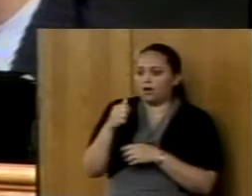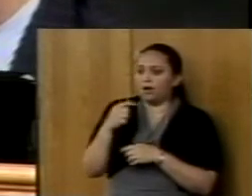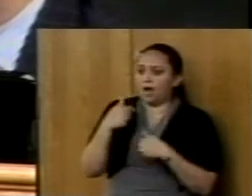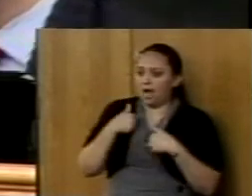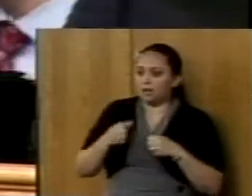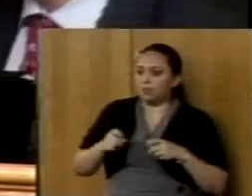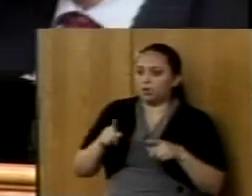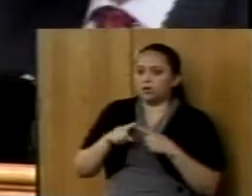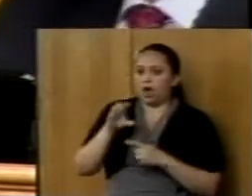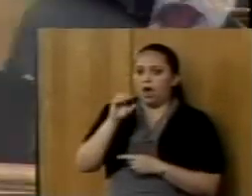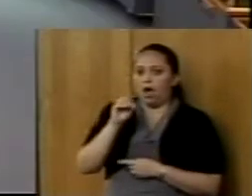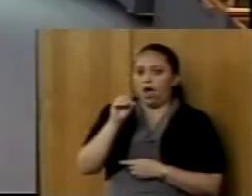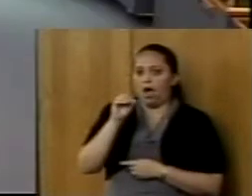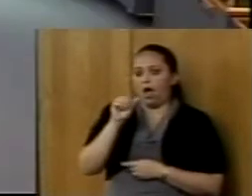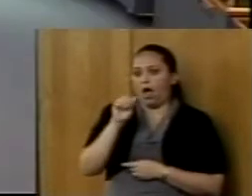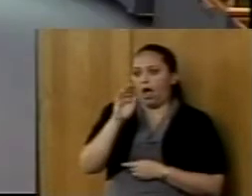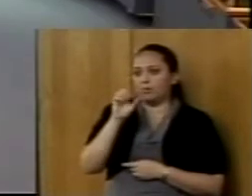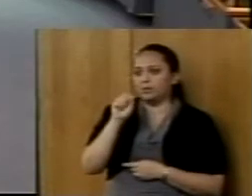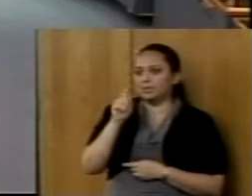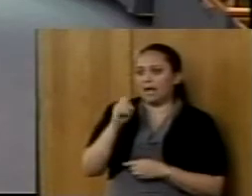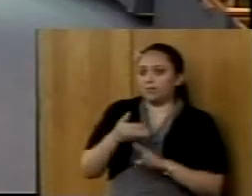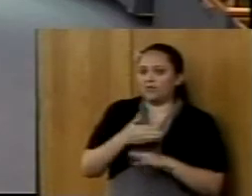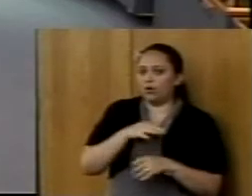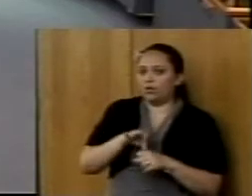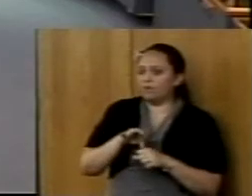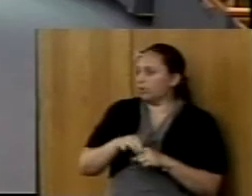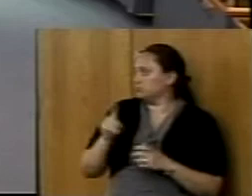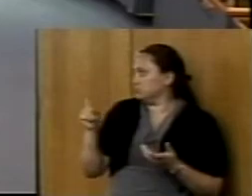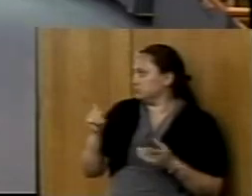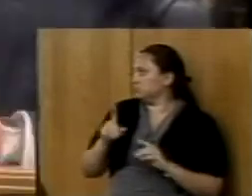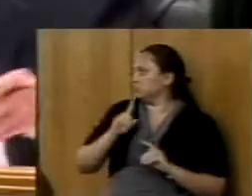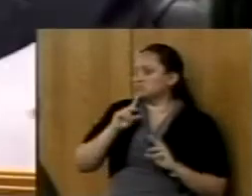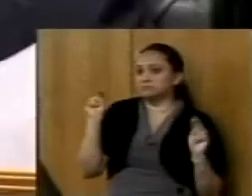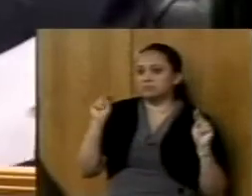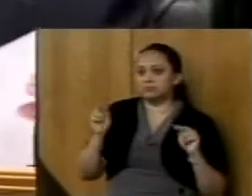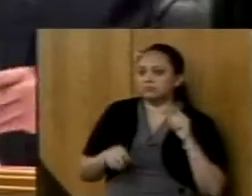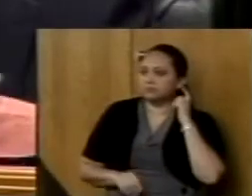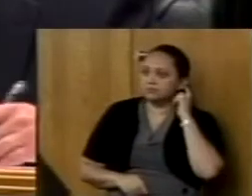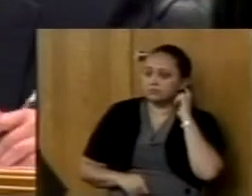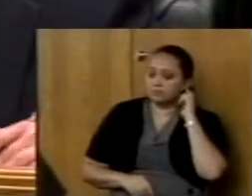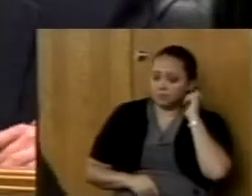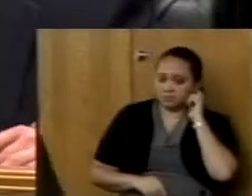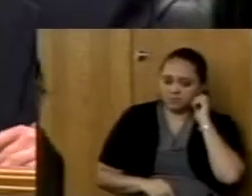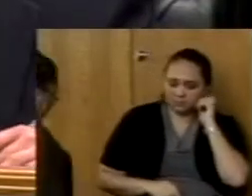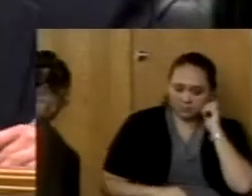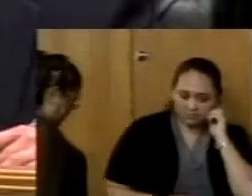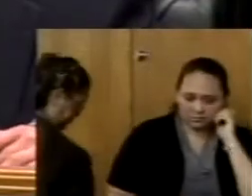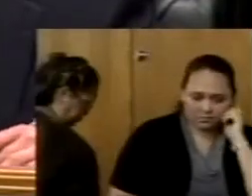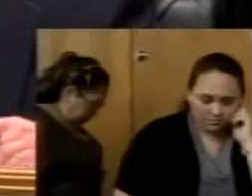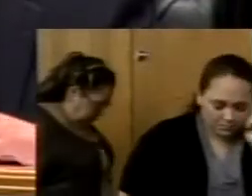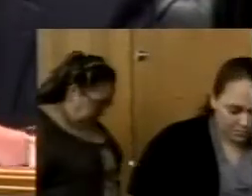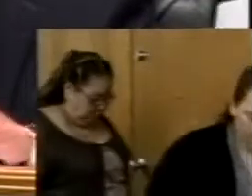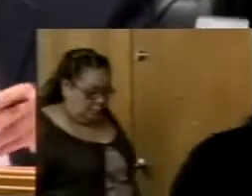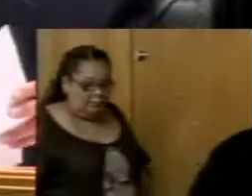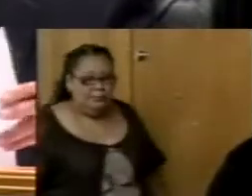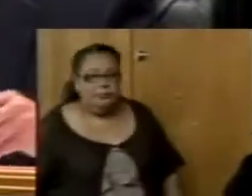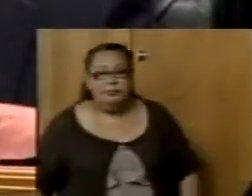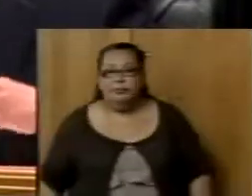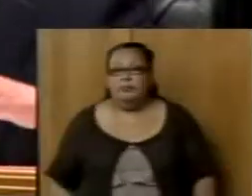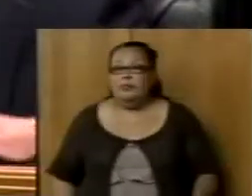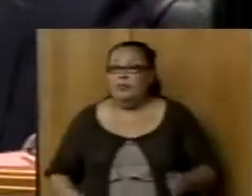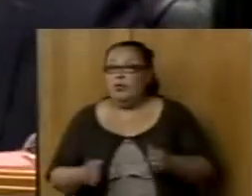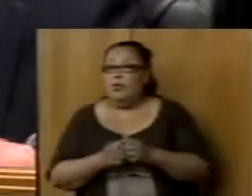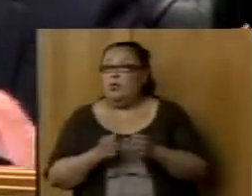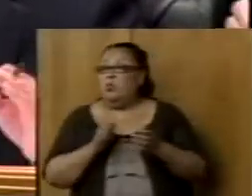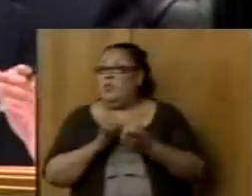it was clear that he did. Thank you, Counselor. Here they Mrs. Peña, good point. With that said, we